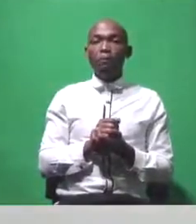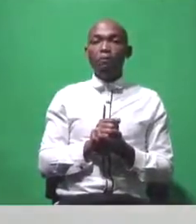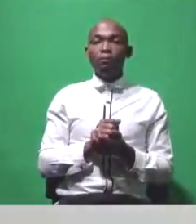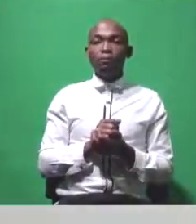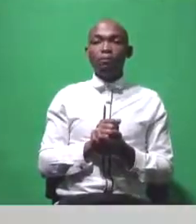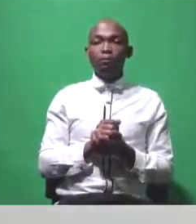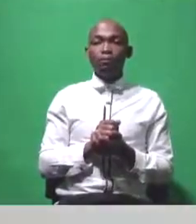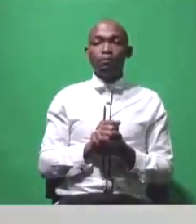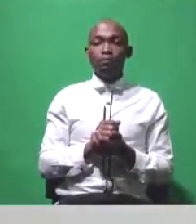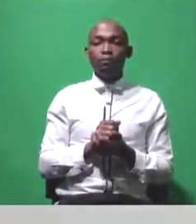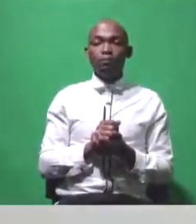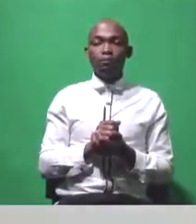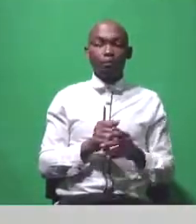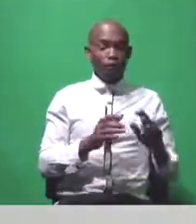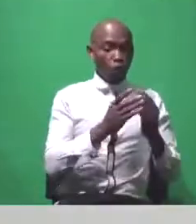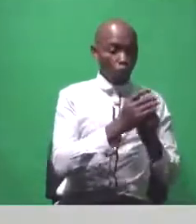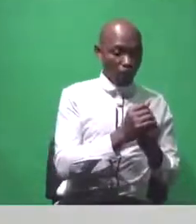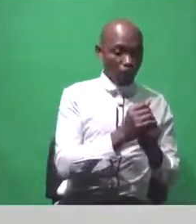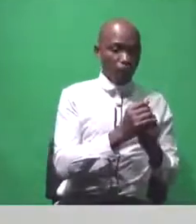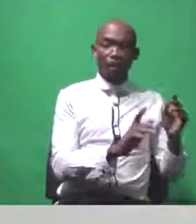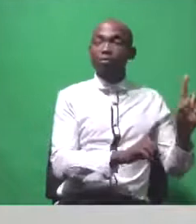with plant